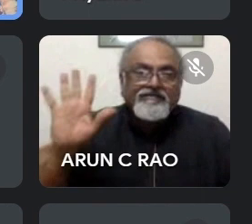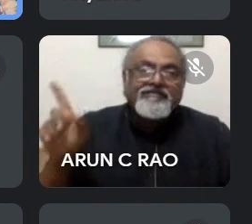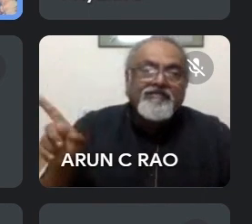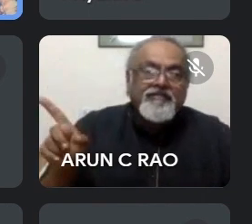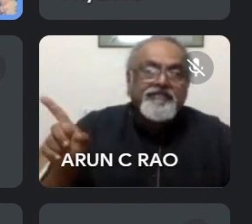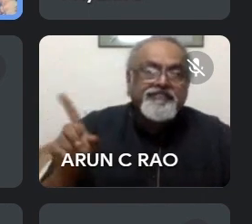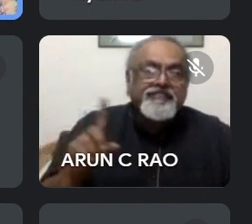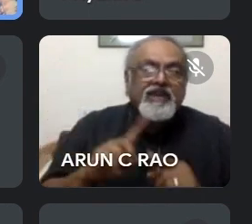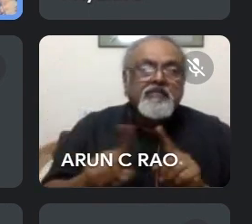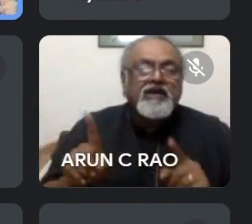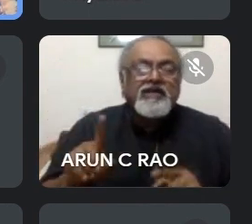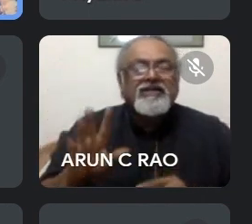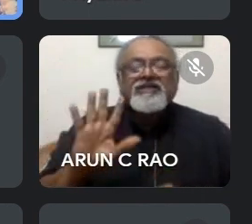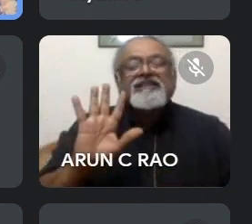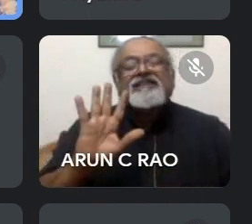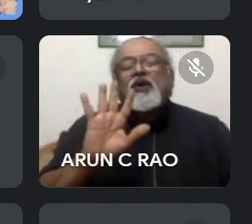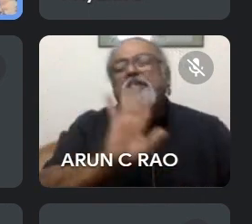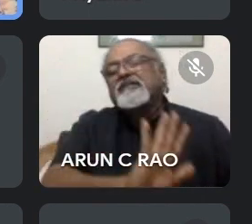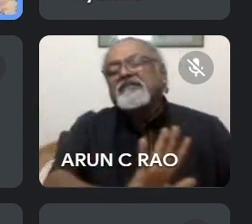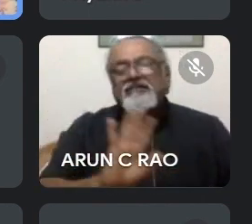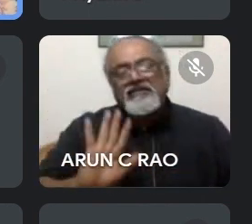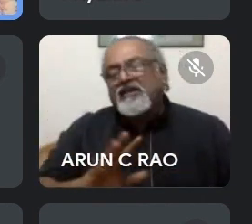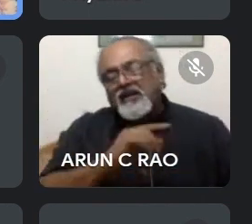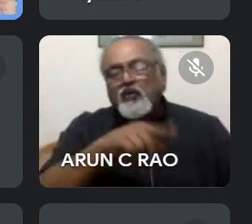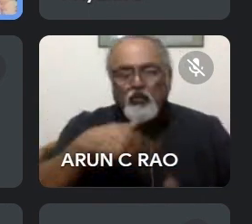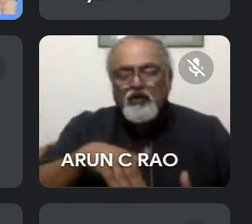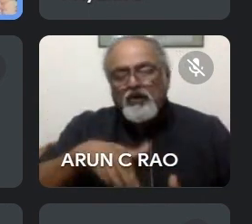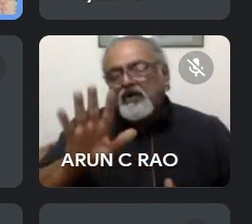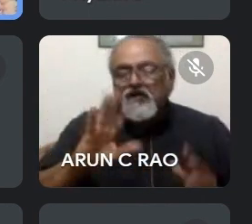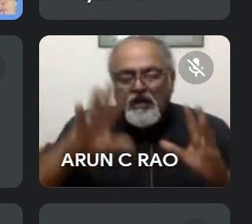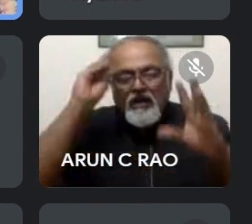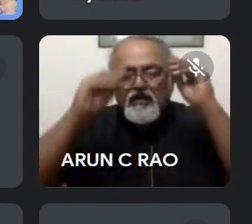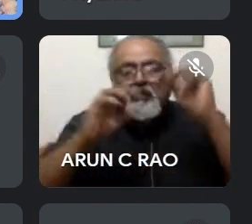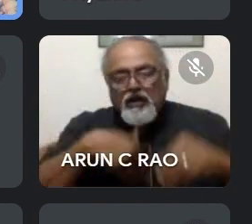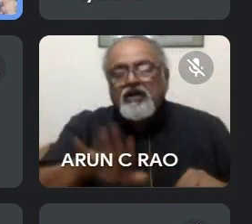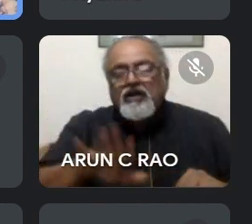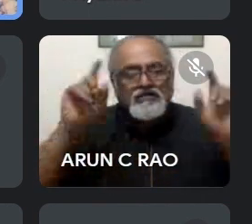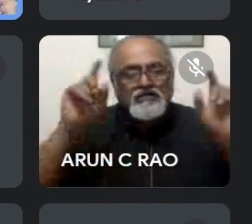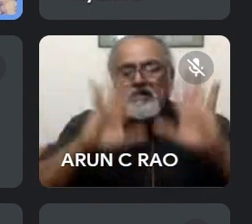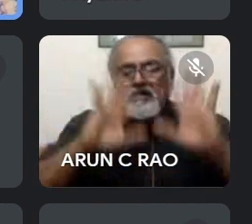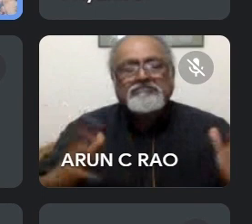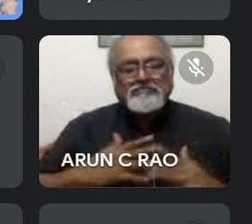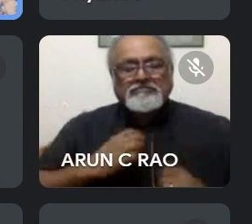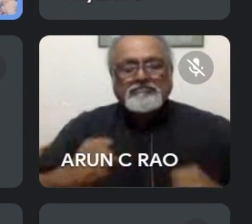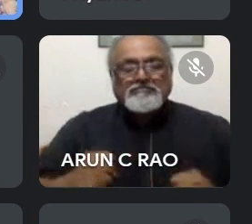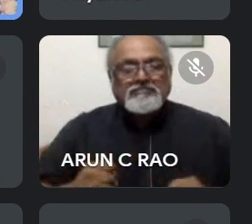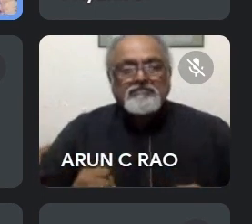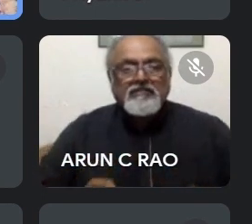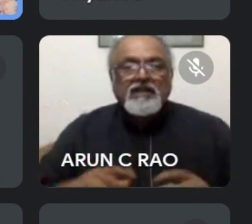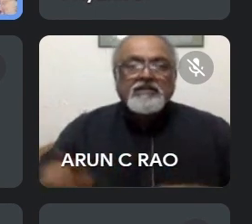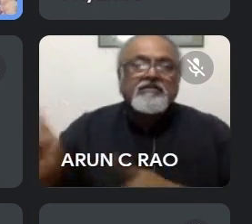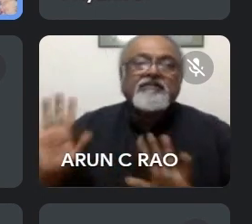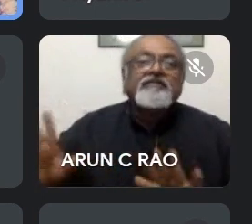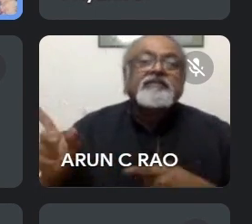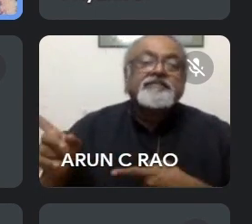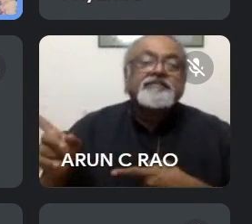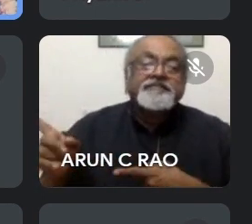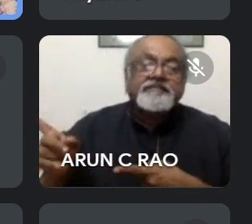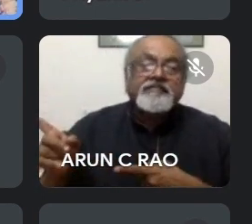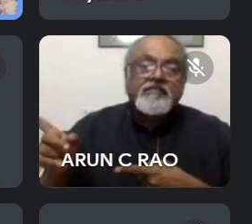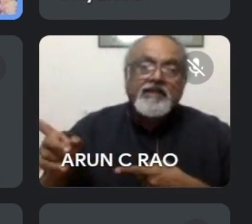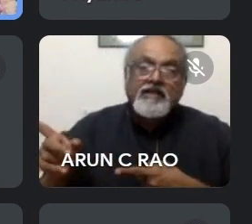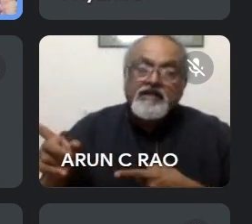it's okay, he will learn. They were patient with me. And then later, I cleared out my 10th, and then I went to my aeronautical